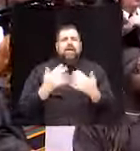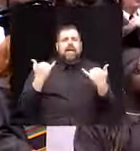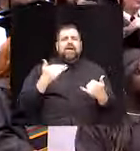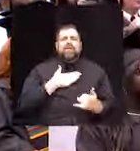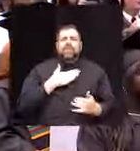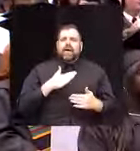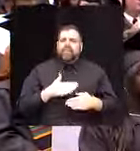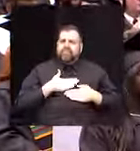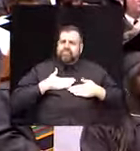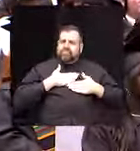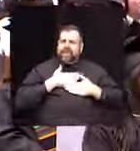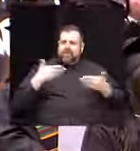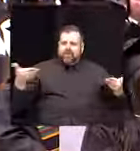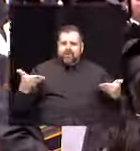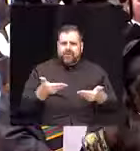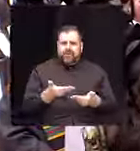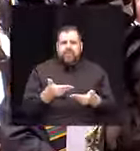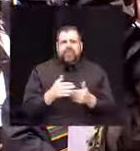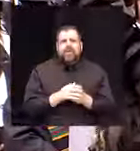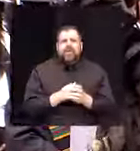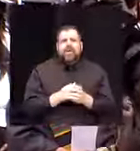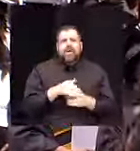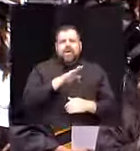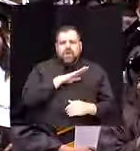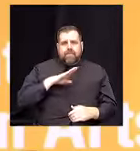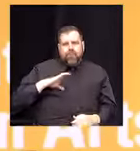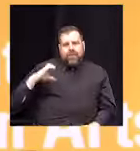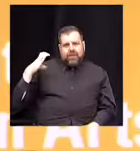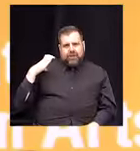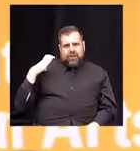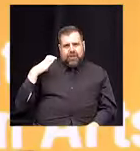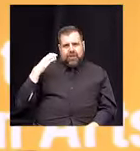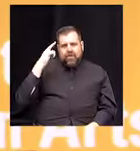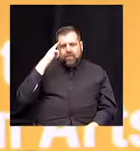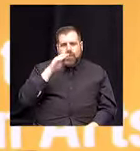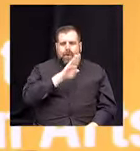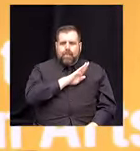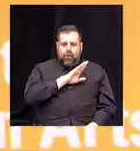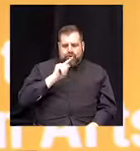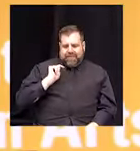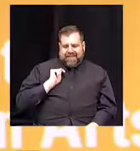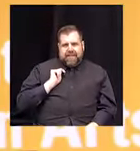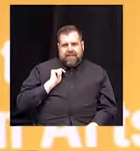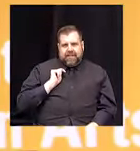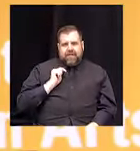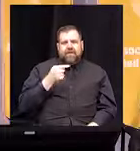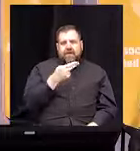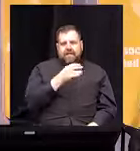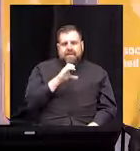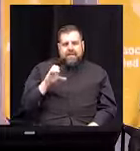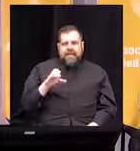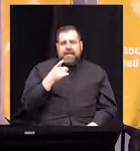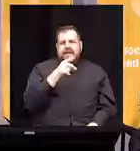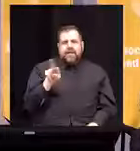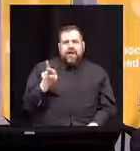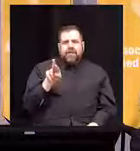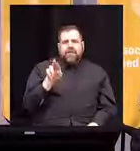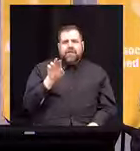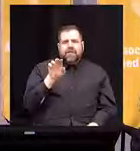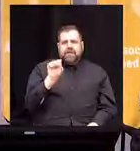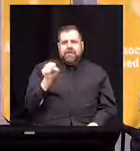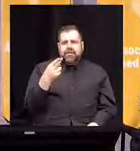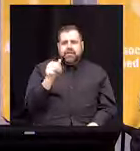to introduce the board chair for the Board of Trustees of Houston Community College, Dr. Carolyn Evans